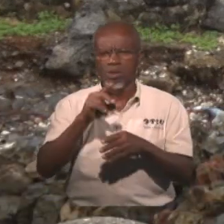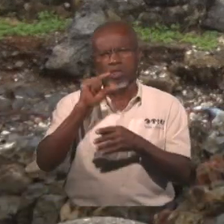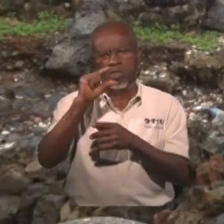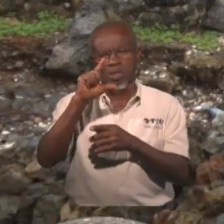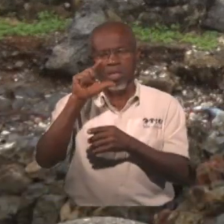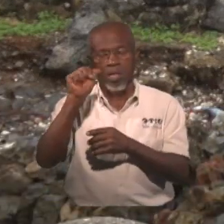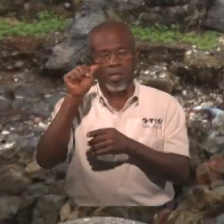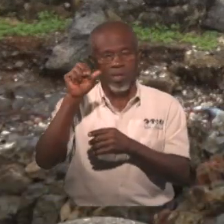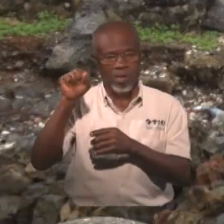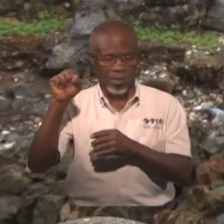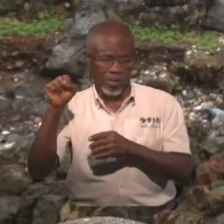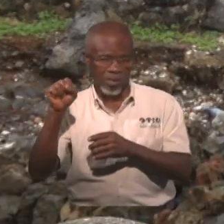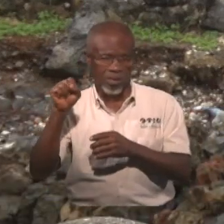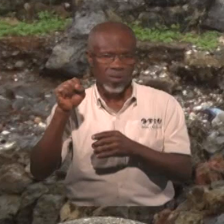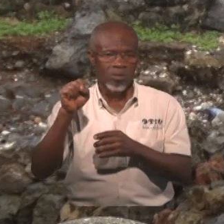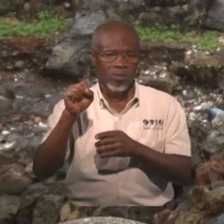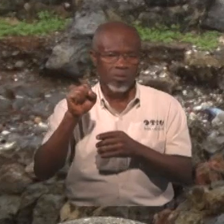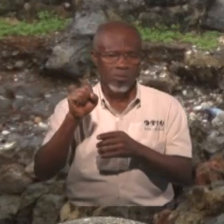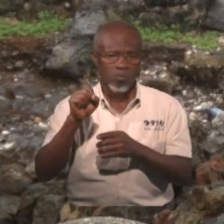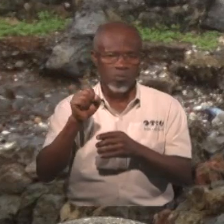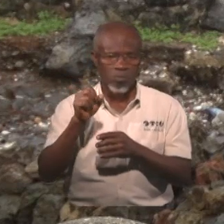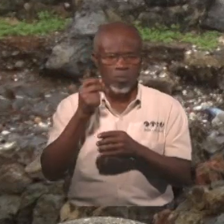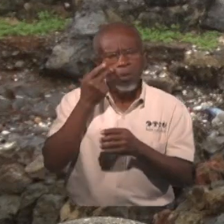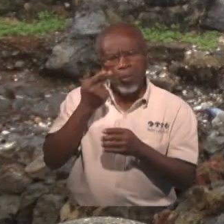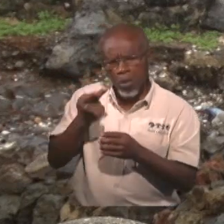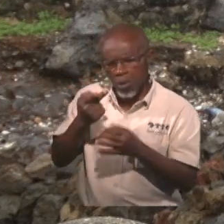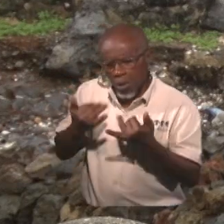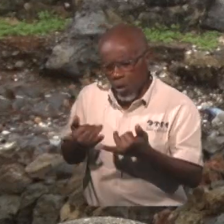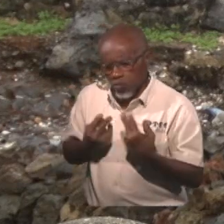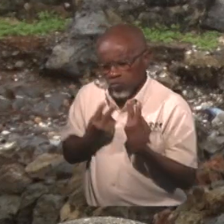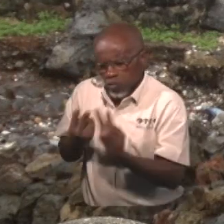throughout the island to see what propagates on them.